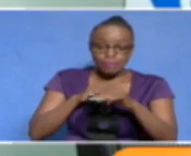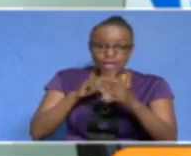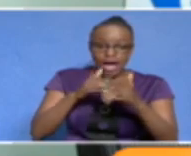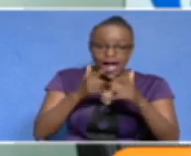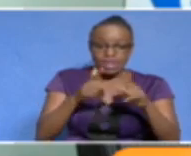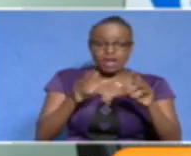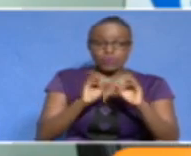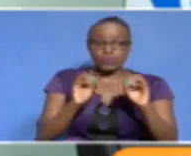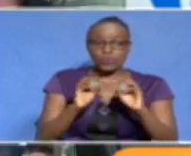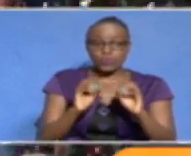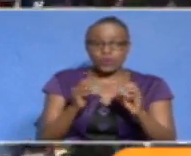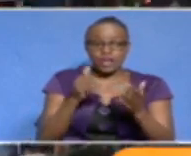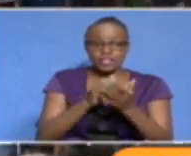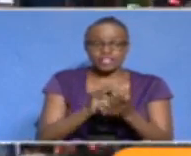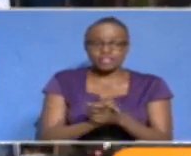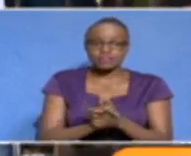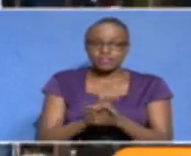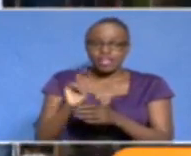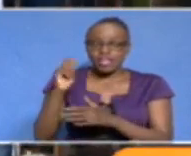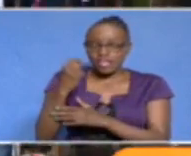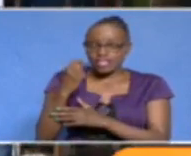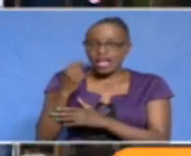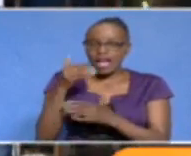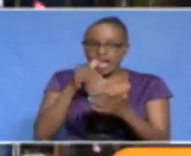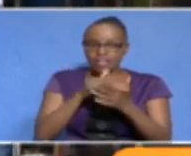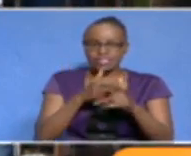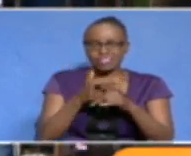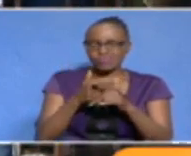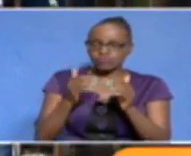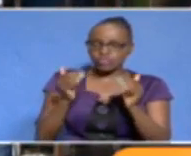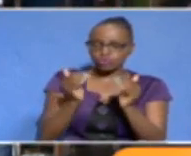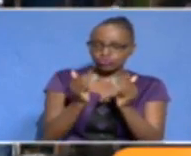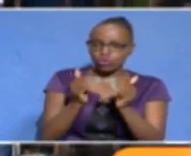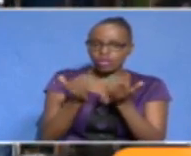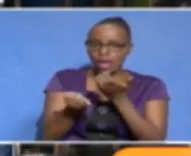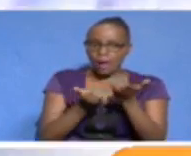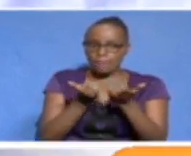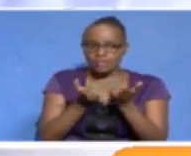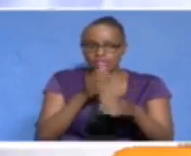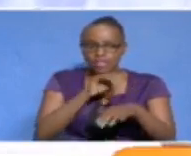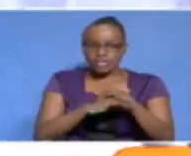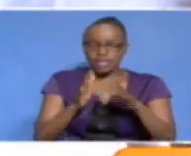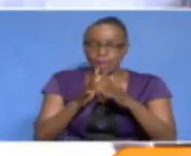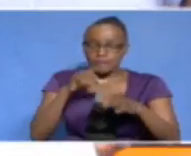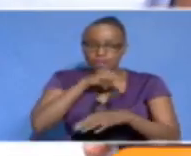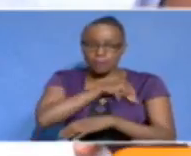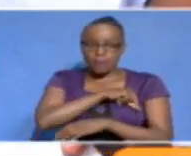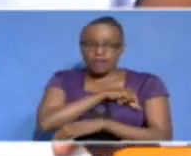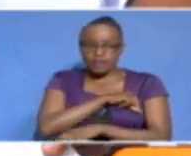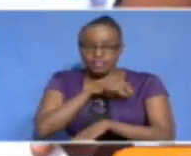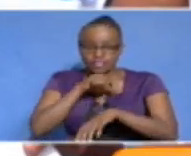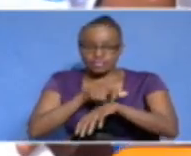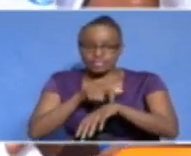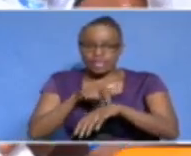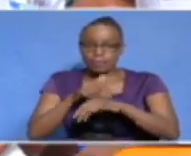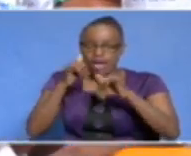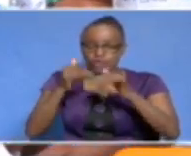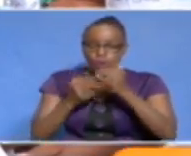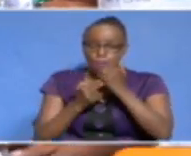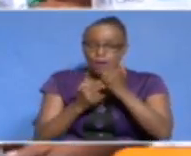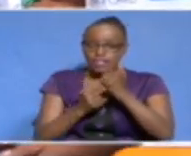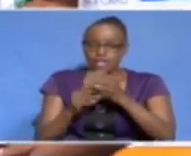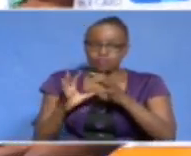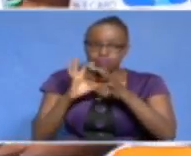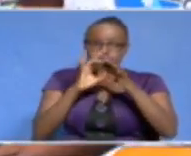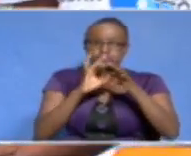allowed again. Kenyans who run small and medium-sized businesses are expected to get a major benefit after a new partnership